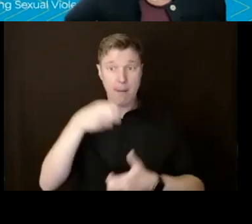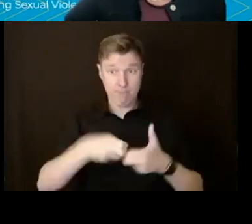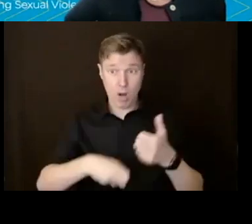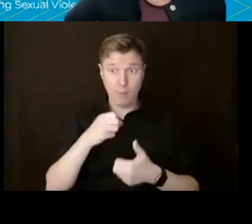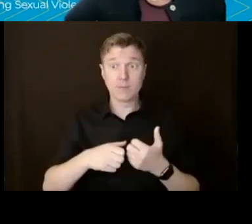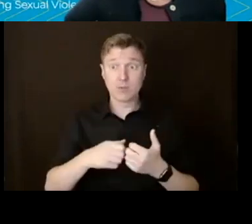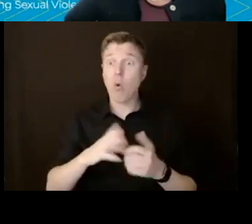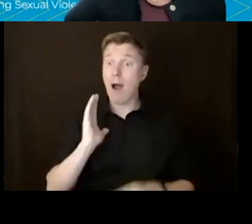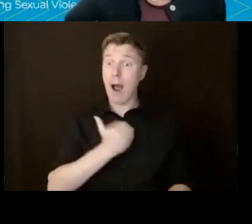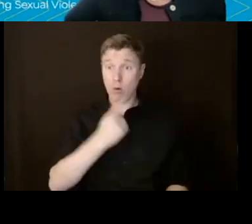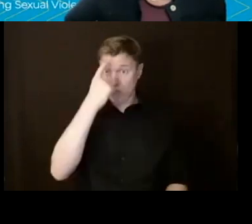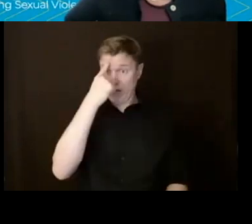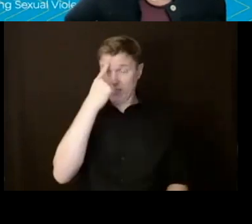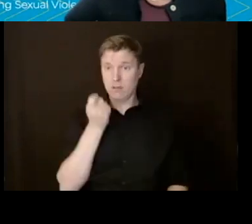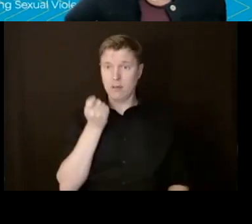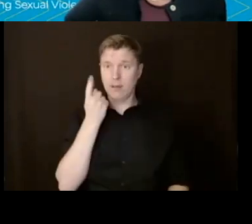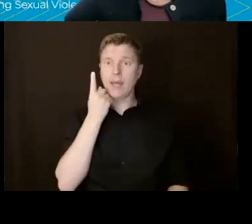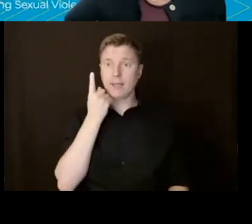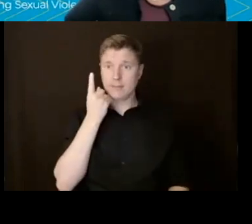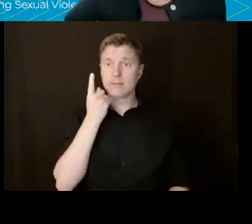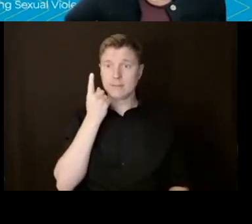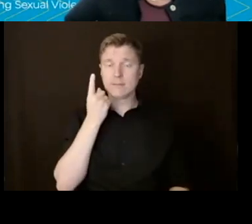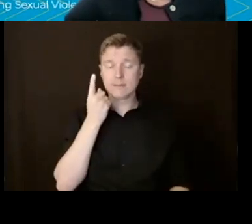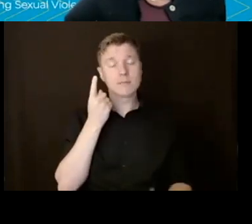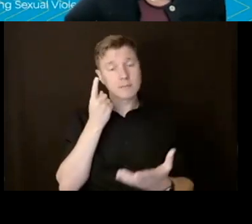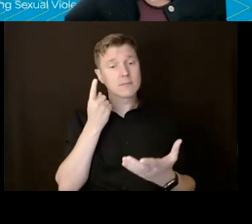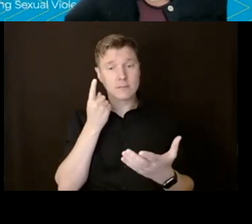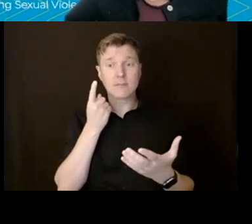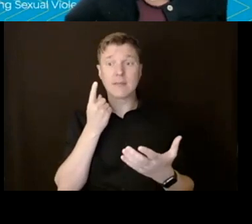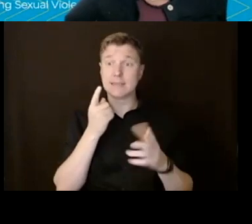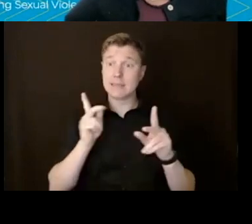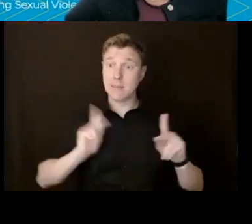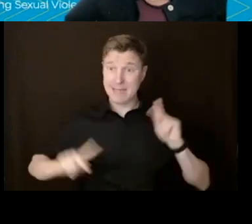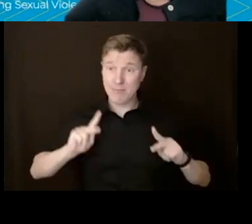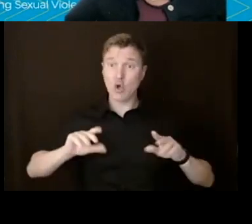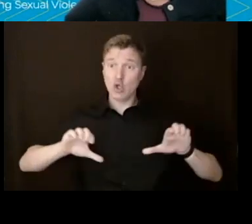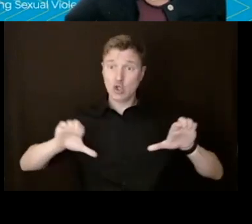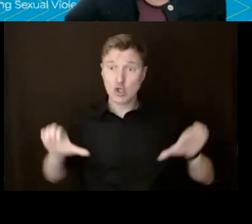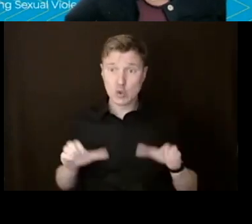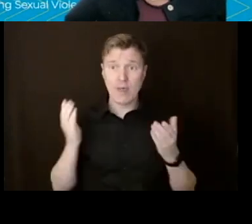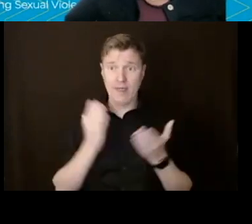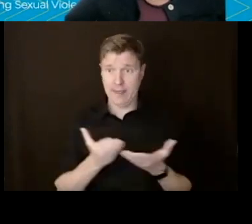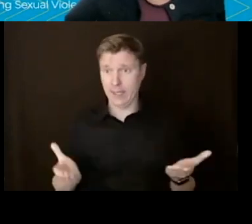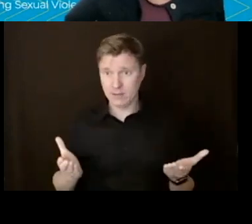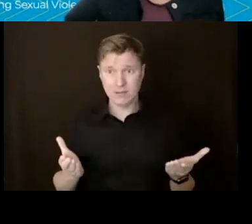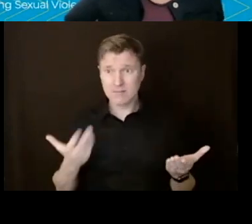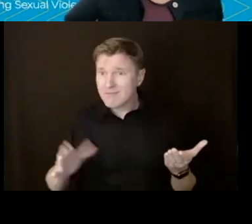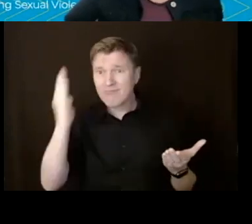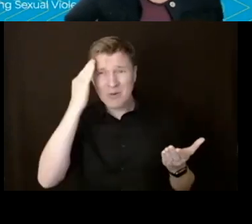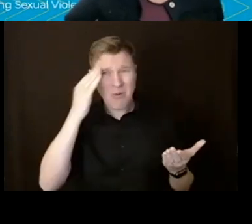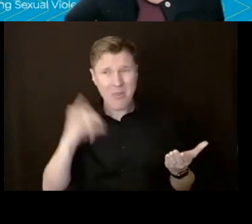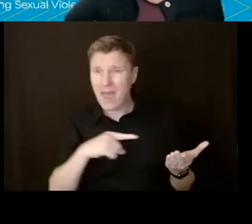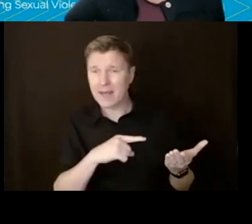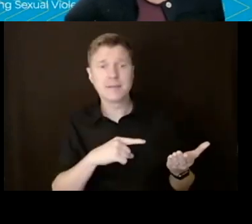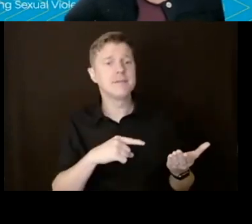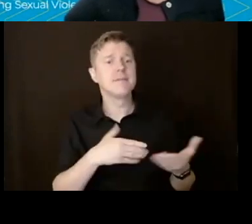brains understand. And it is that people do things. We know that. People do things. Next